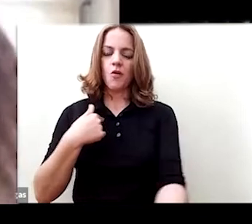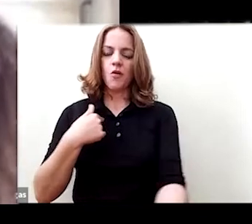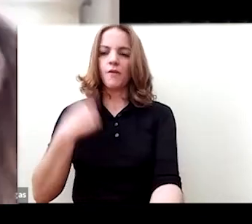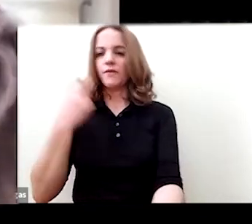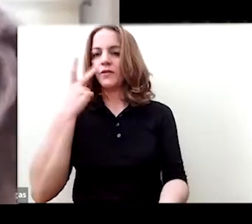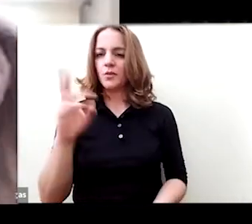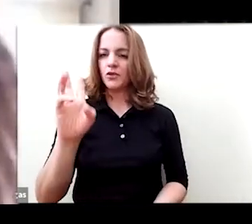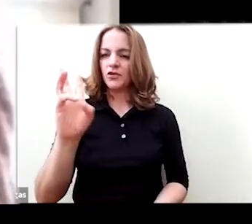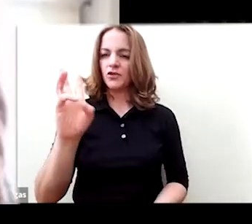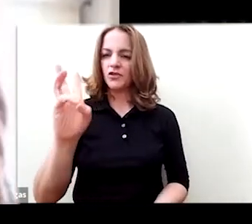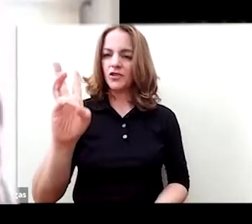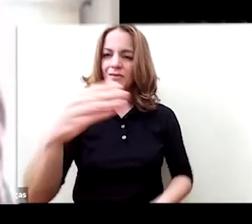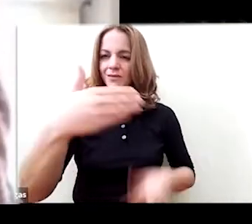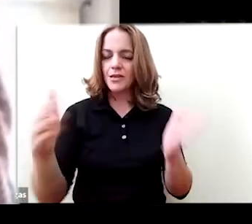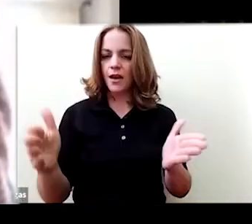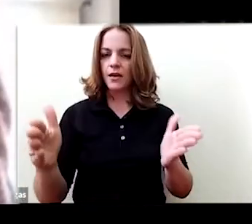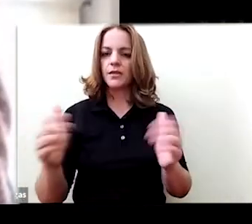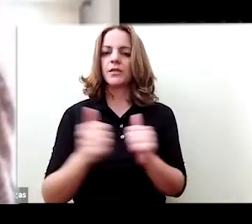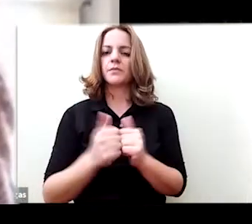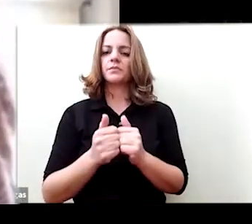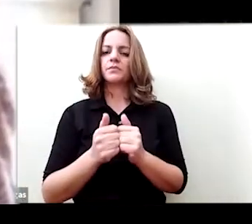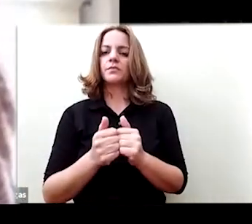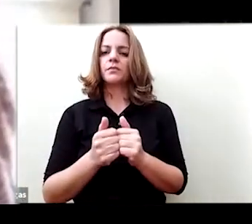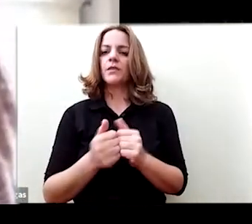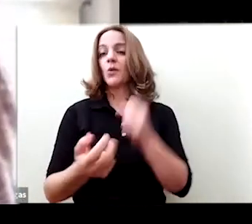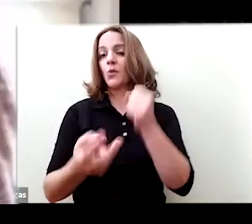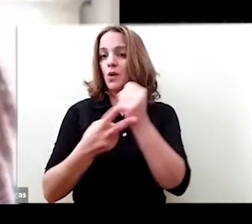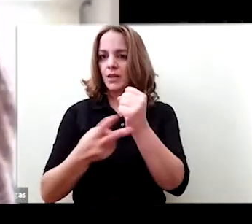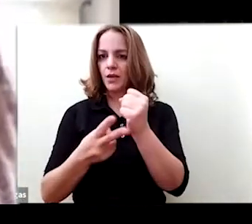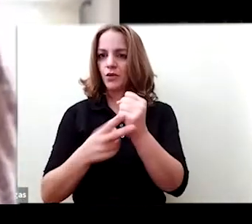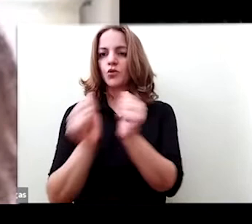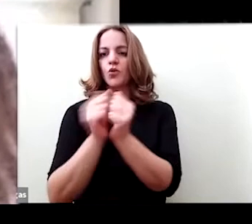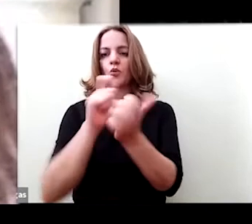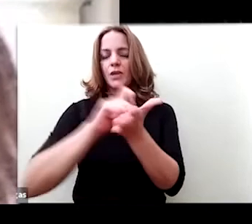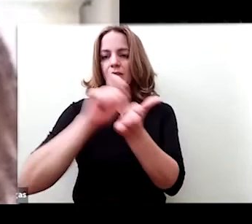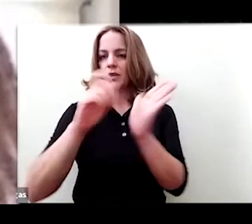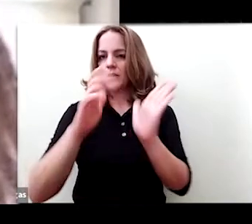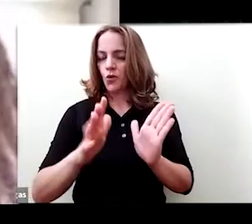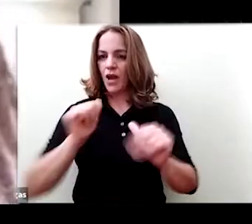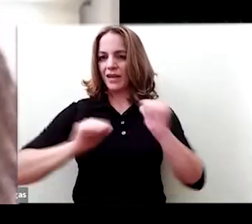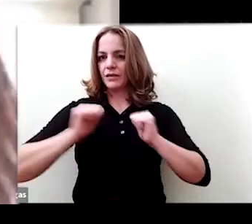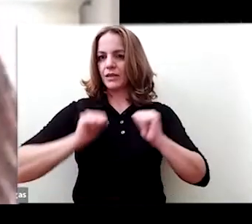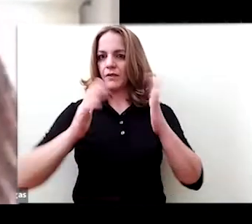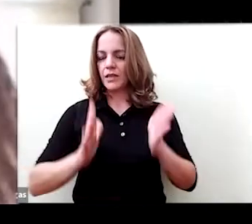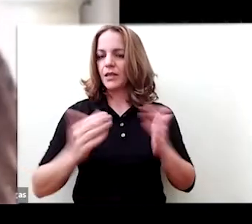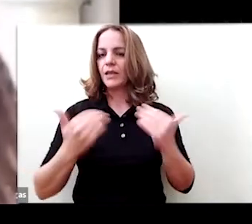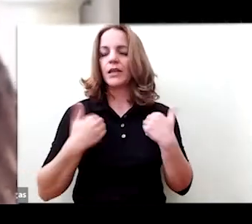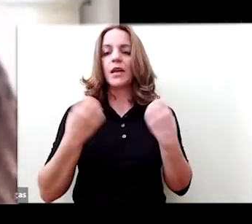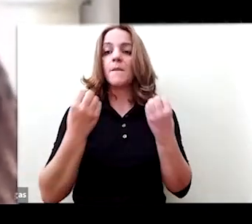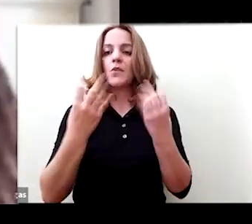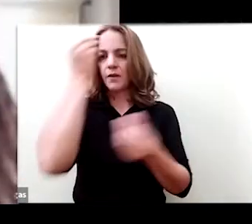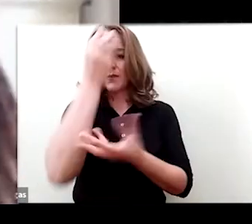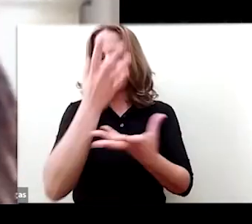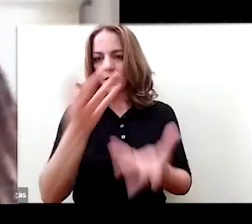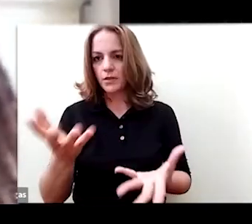a prolific writer and activist and everything else. There was a lot to go through. And unfortunately, I think I was on that like